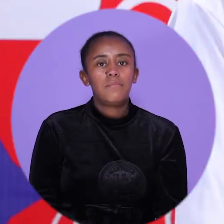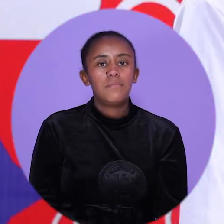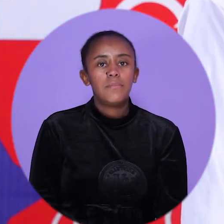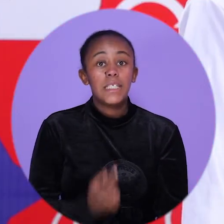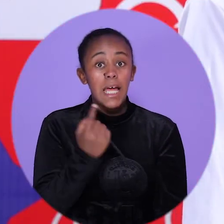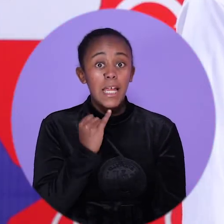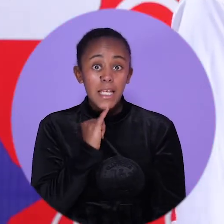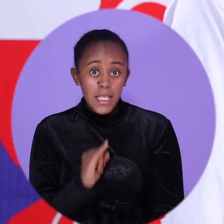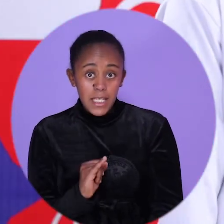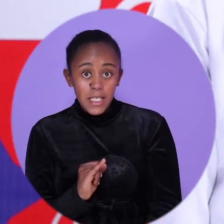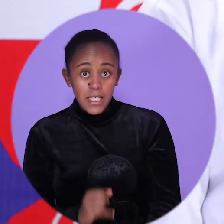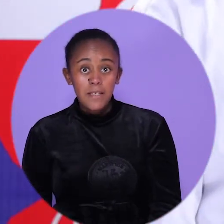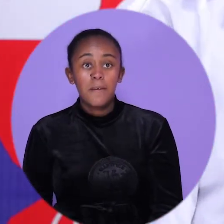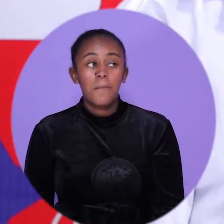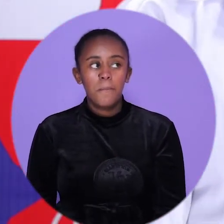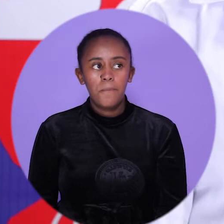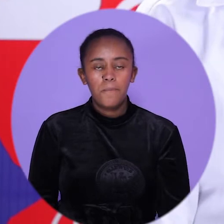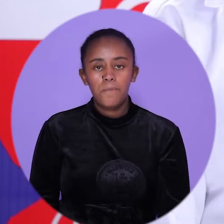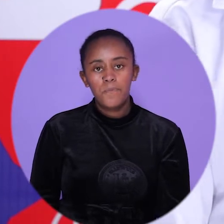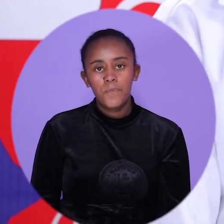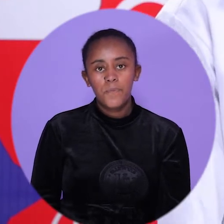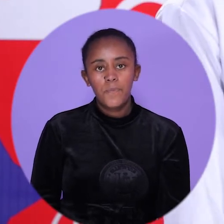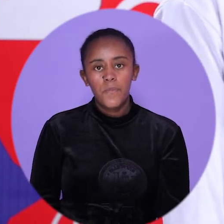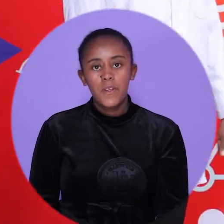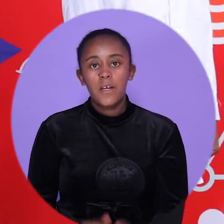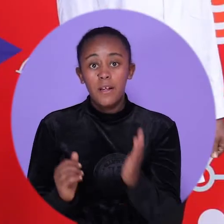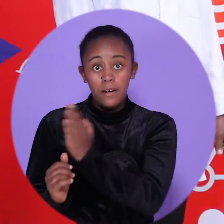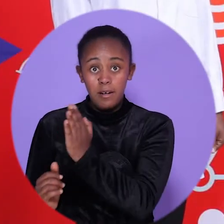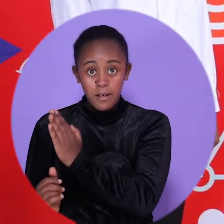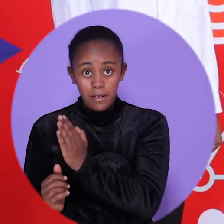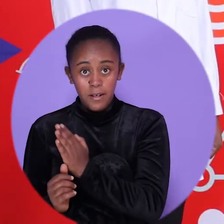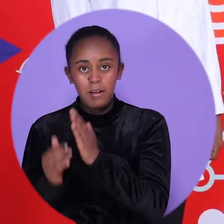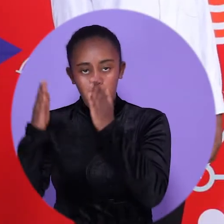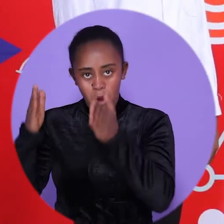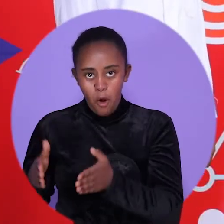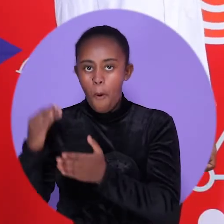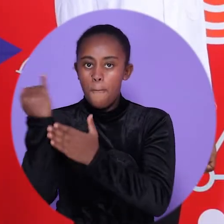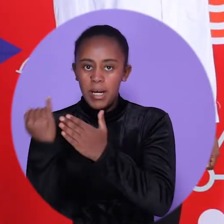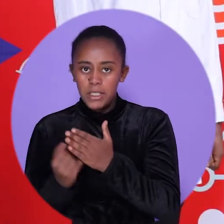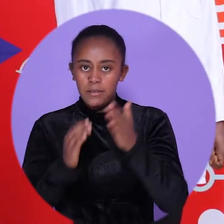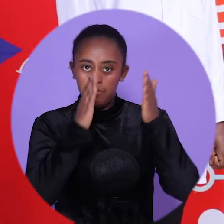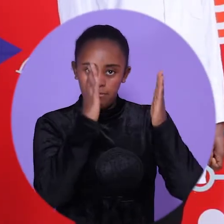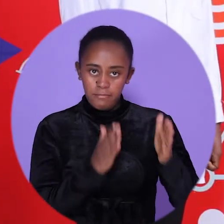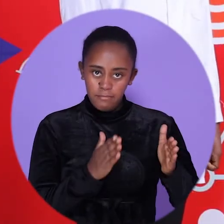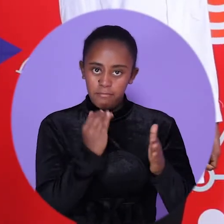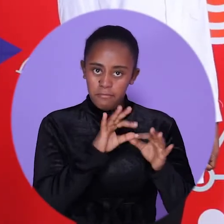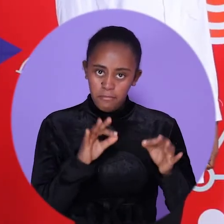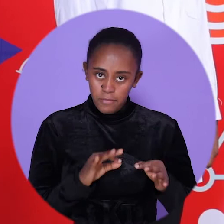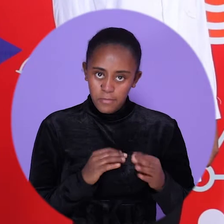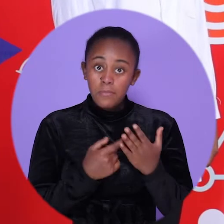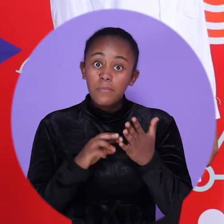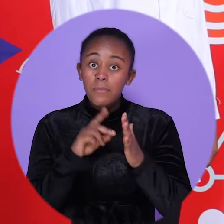There is a four sentence over here, and in the right side, there is a four picture, and the instruction, it says